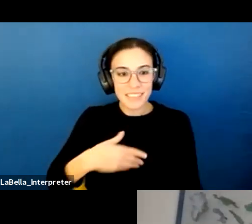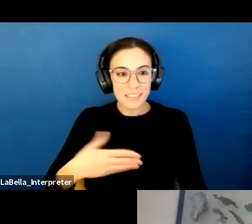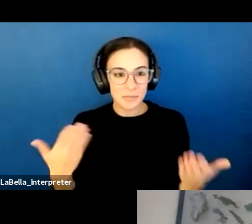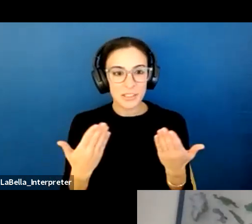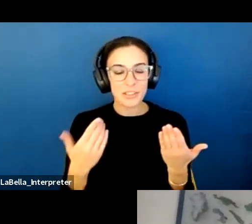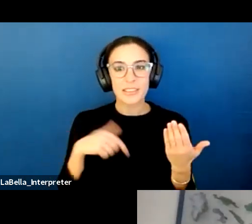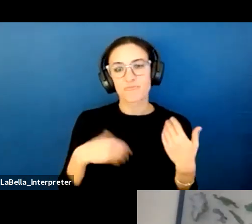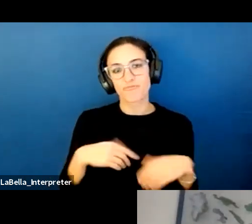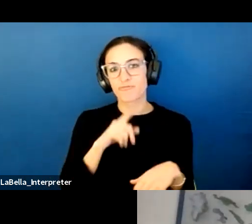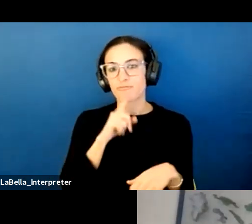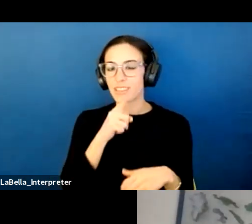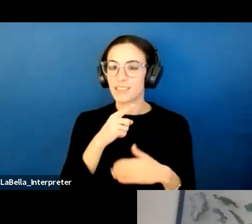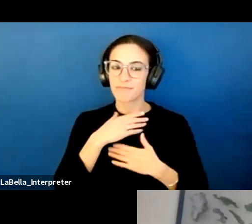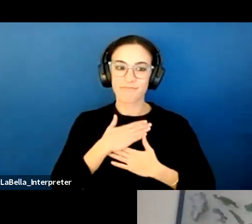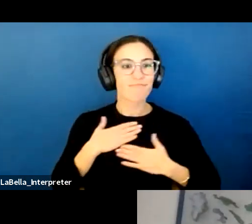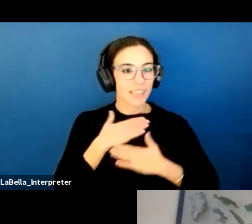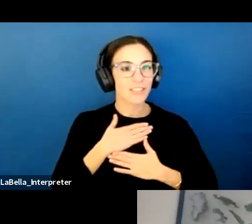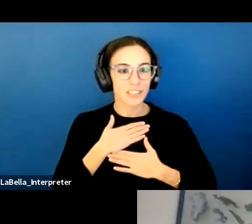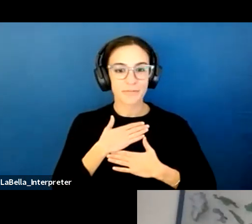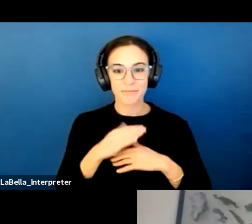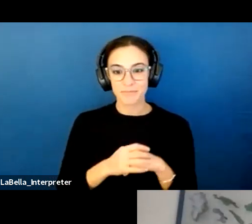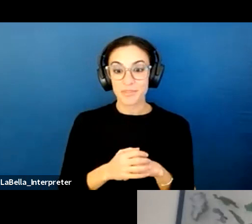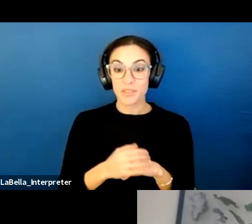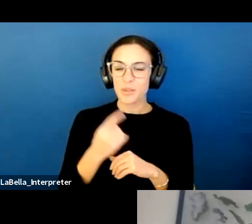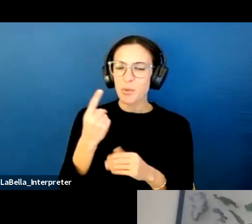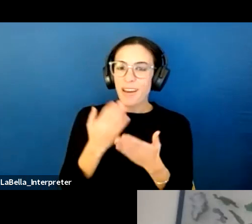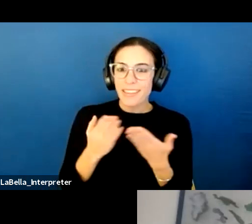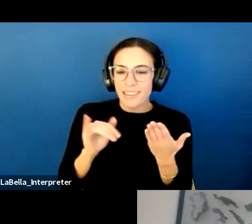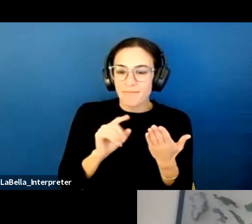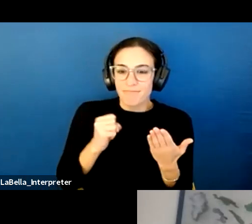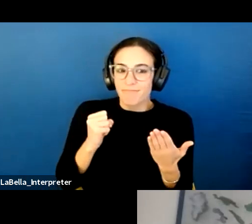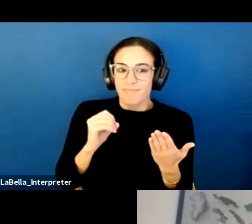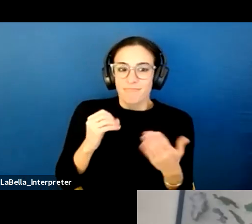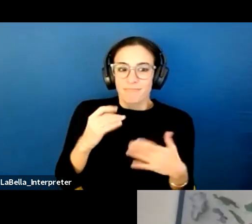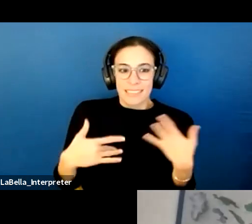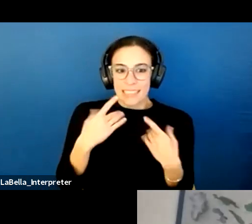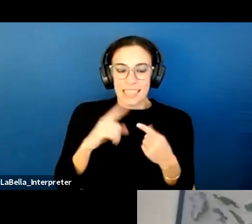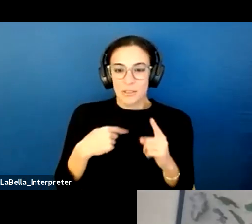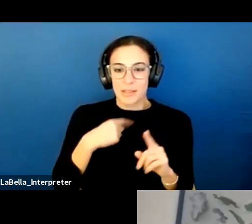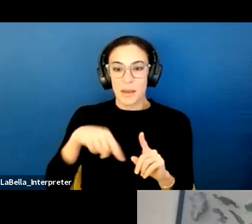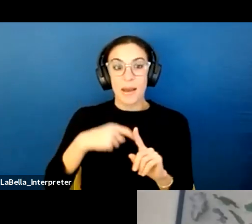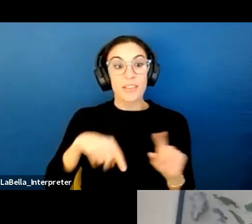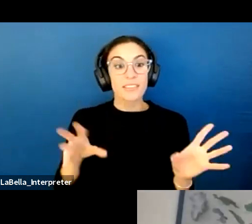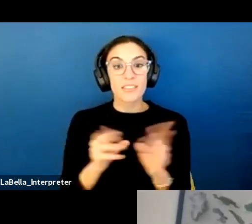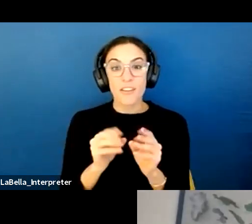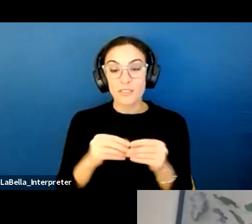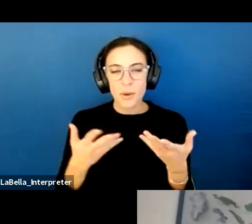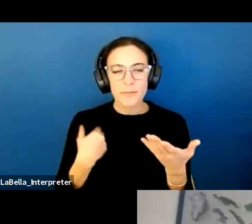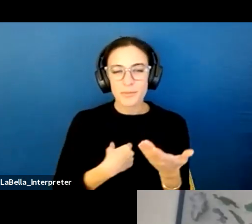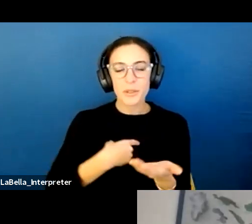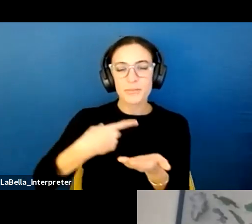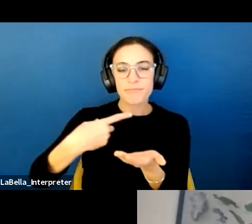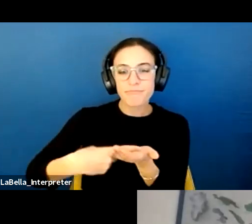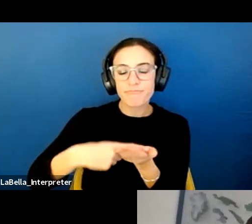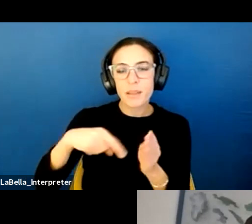a real pleasure. One of the things that is so exciting to me about this conference is that we're talking about eugenics